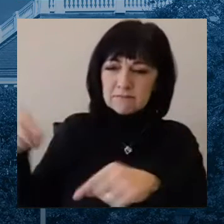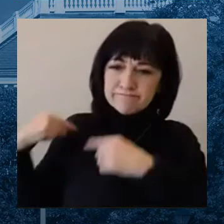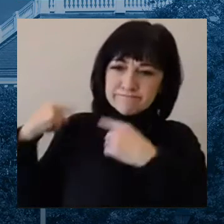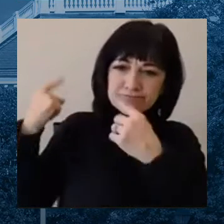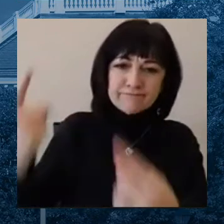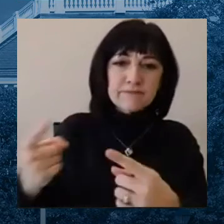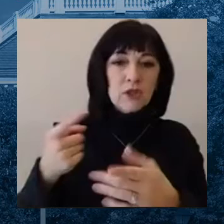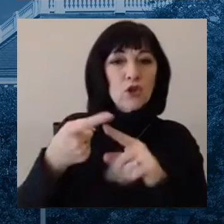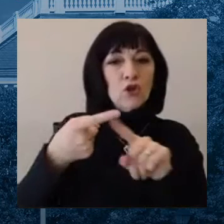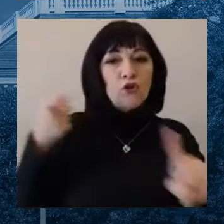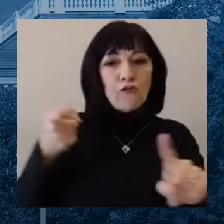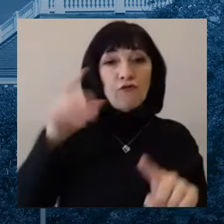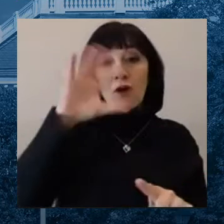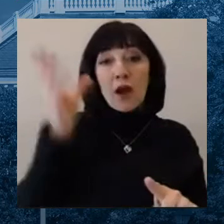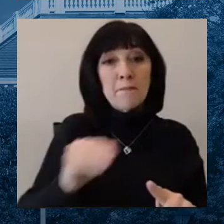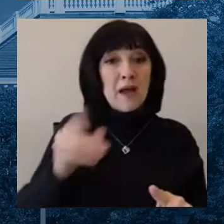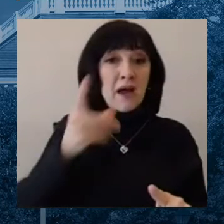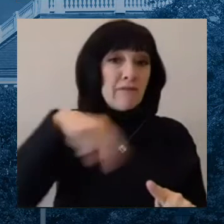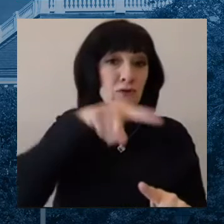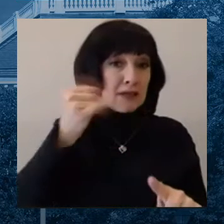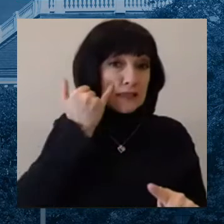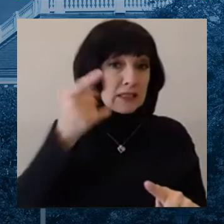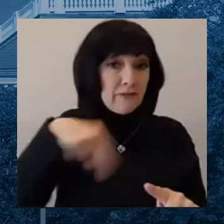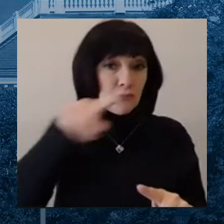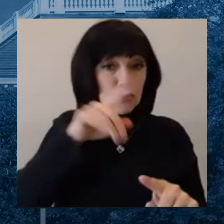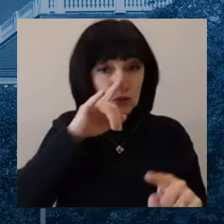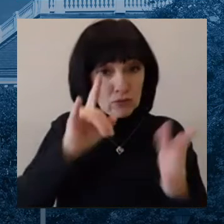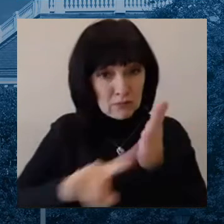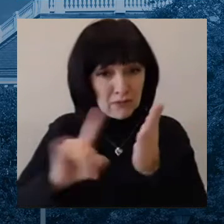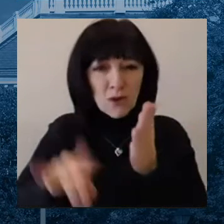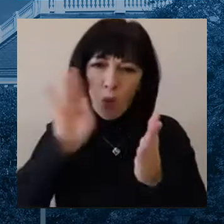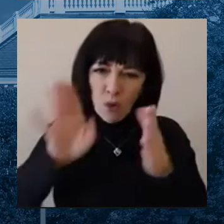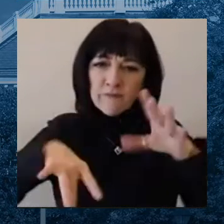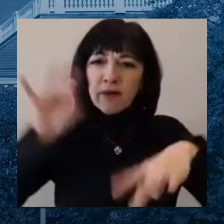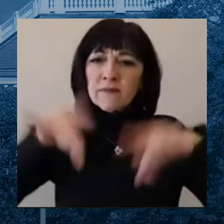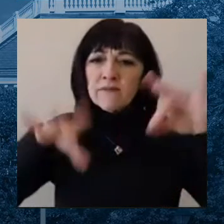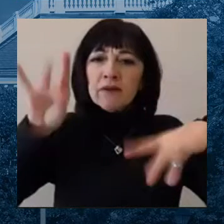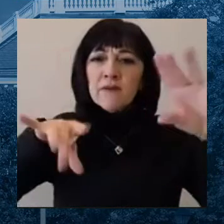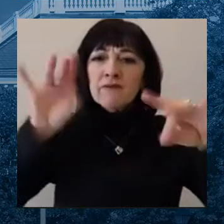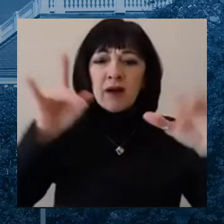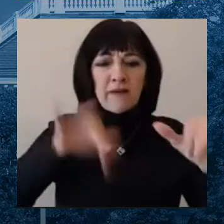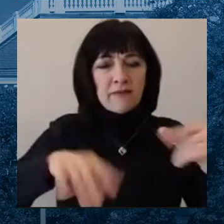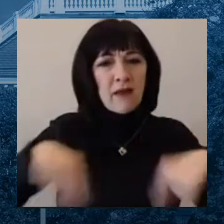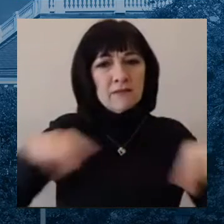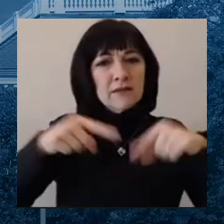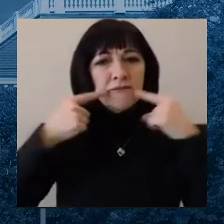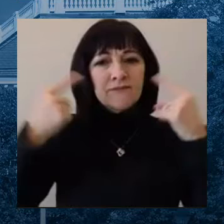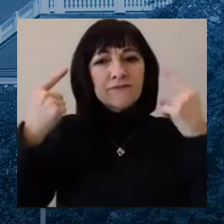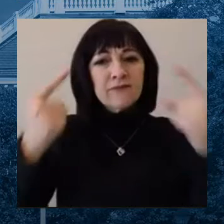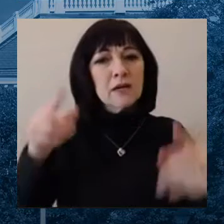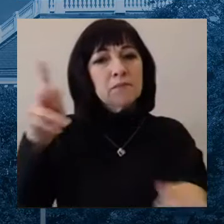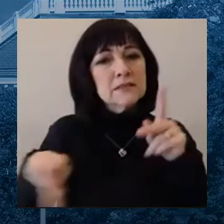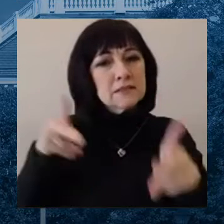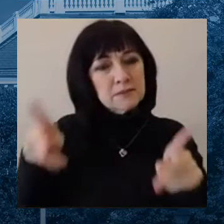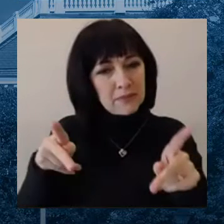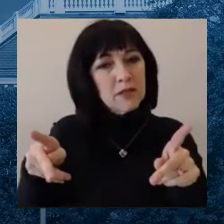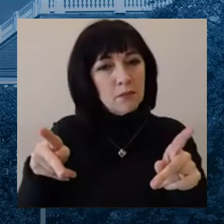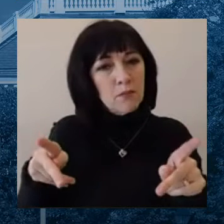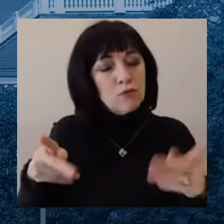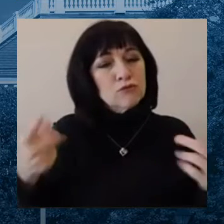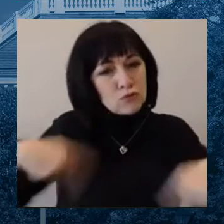have to do is really look. So let's celebrate Black people by teaching Black history